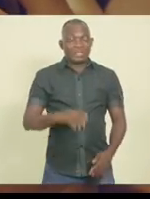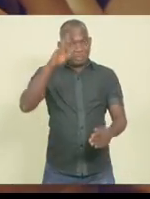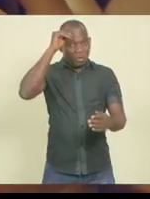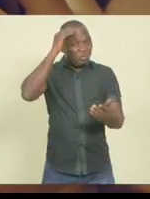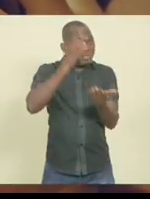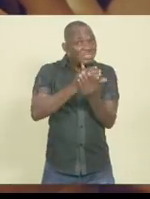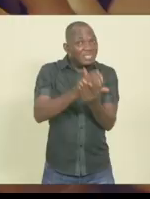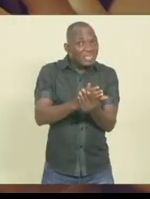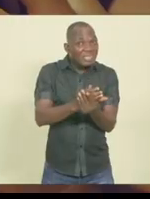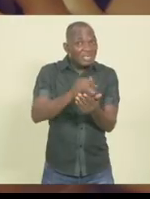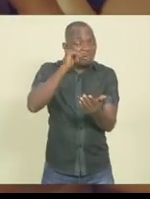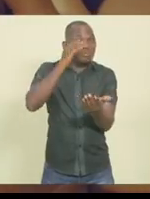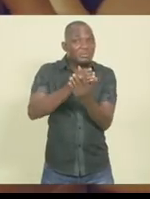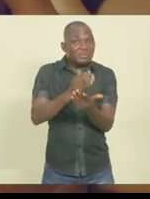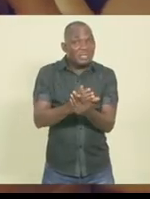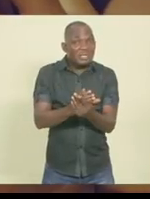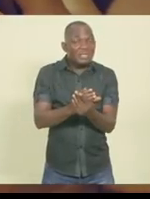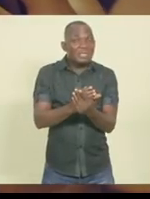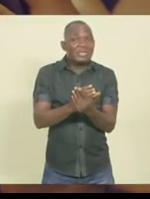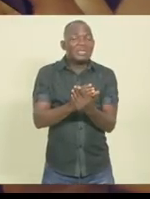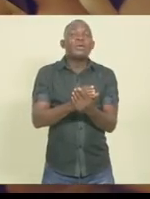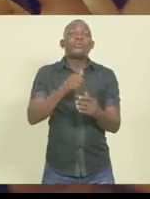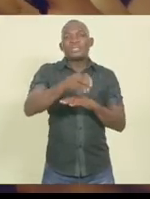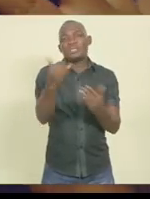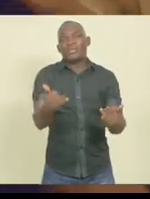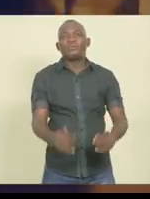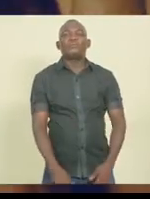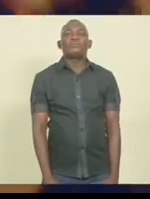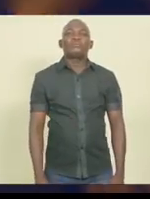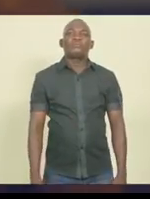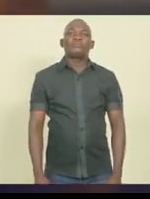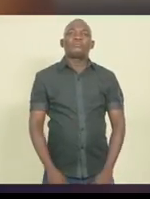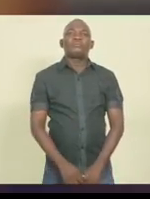picture and Jambo's picture.